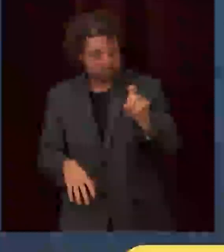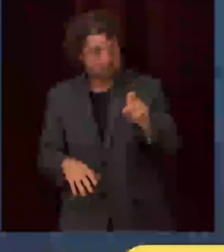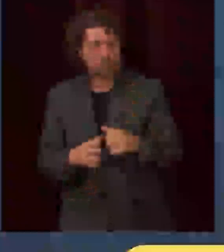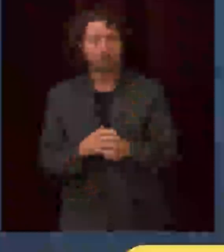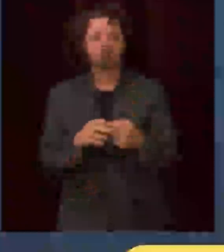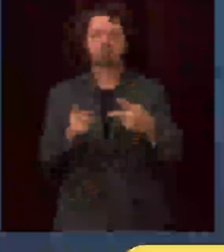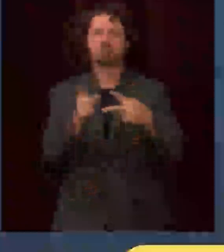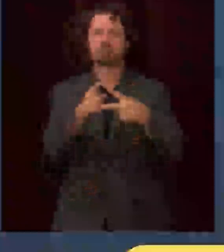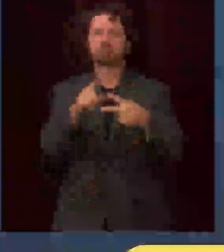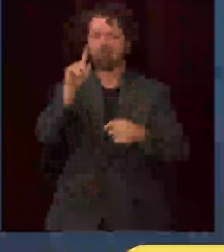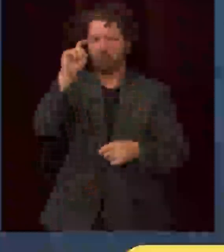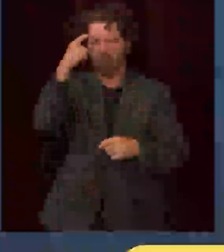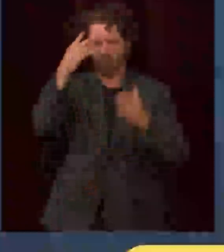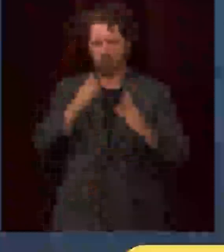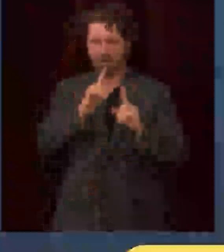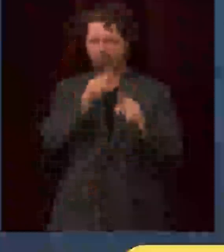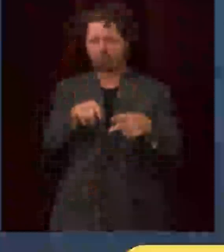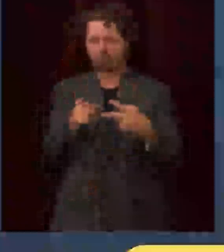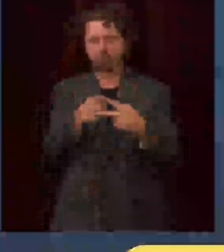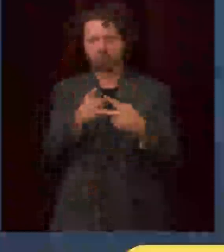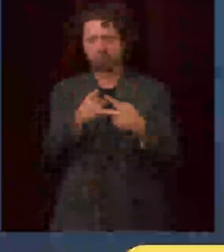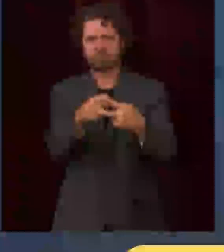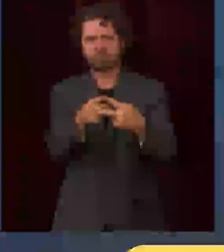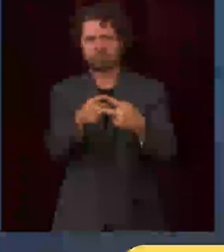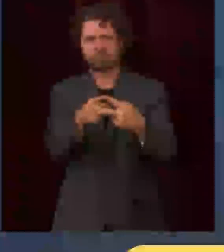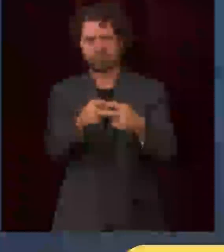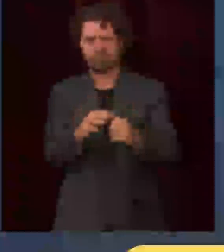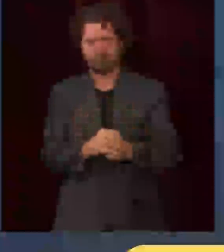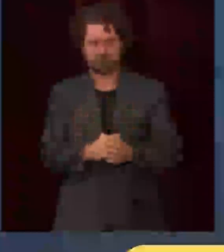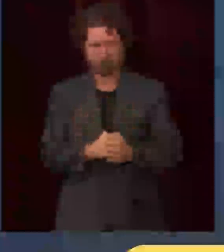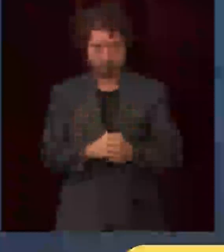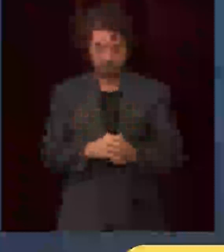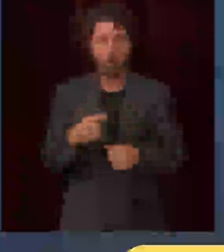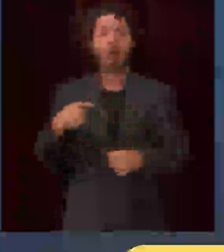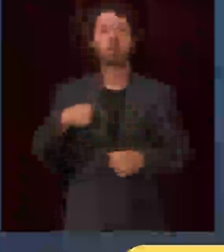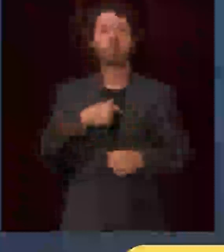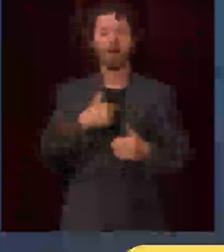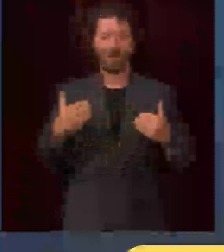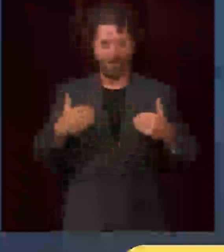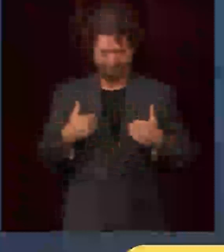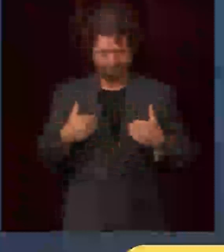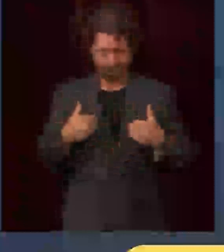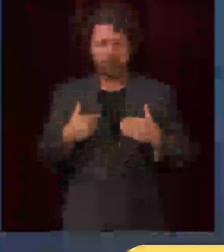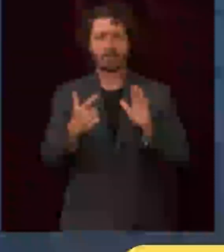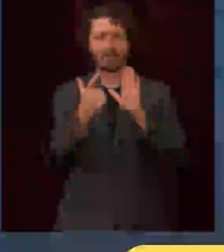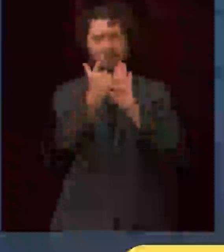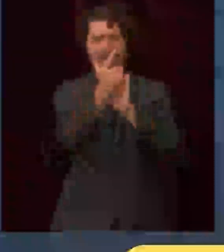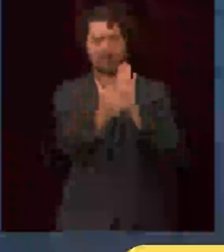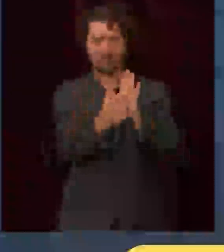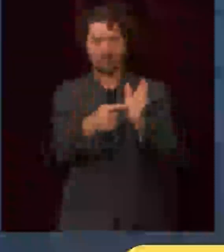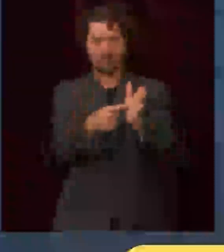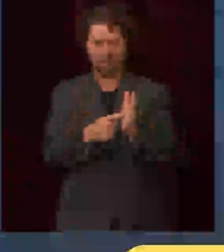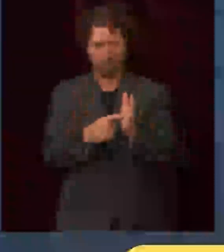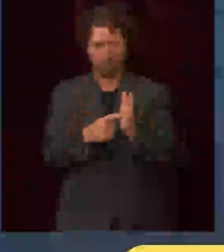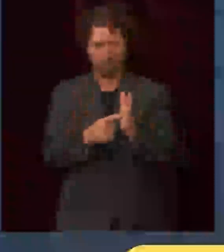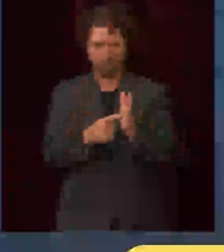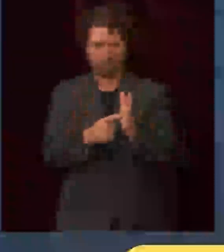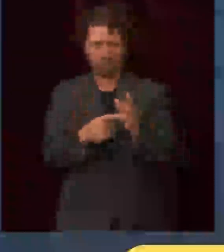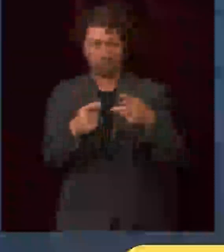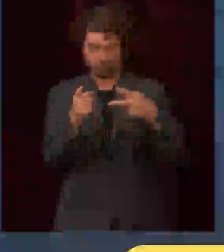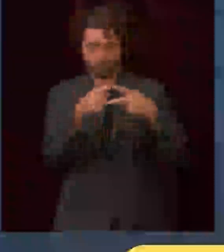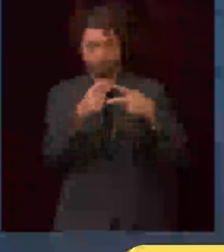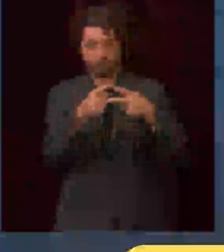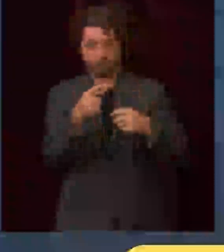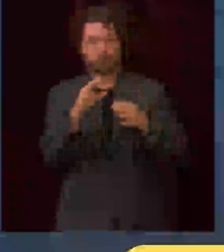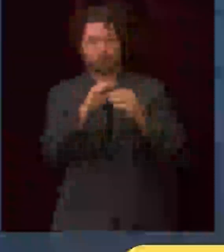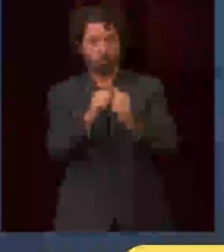provide masks for their employees. It's a very important requirement to protect people's safety. Shop owners are